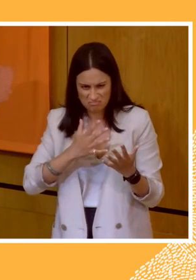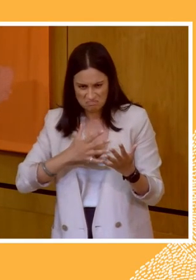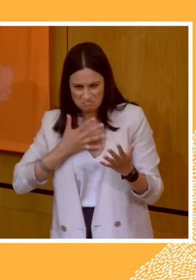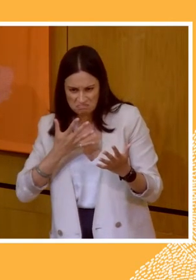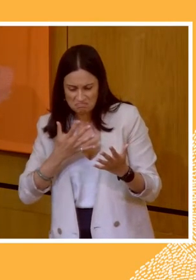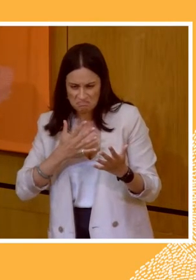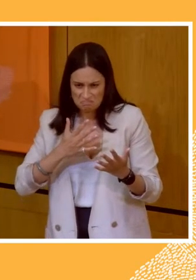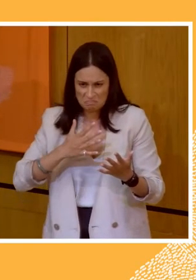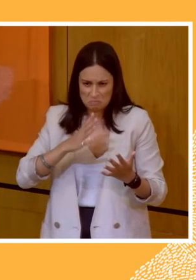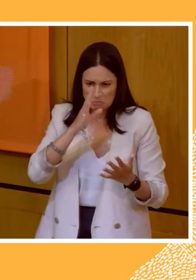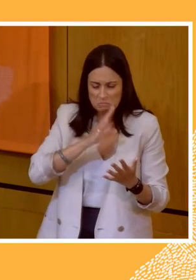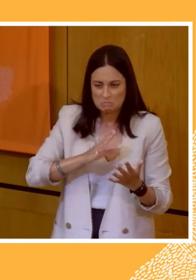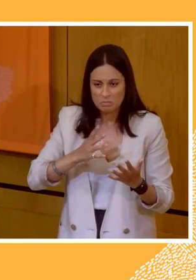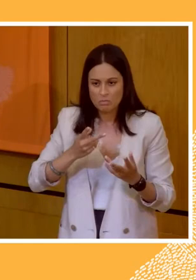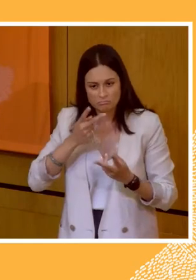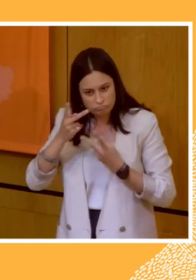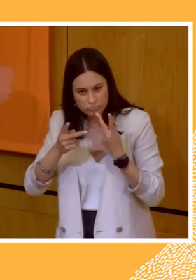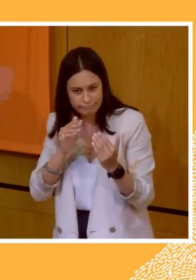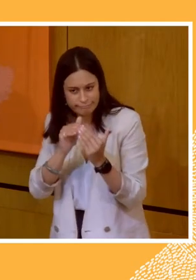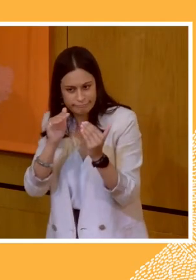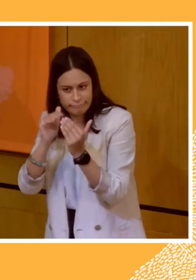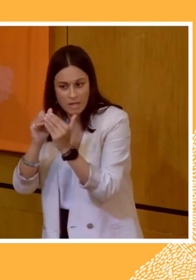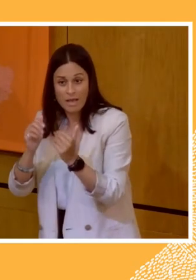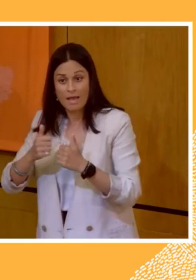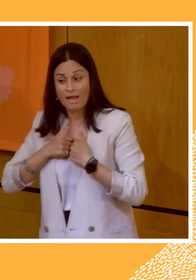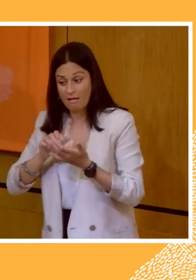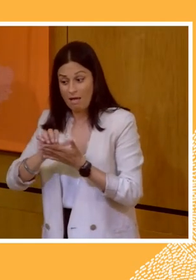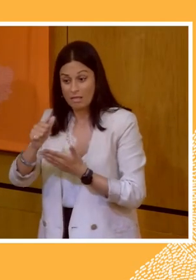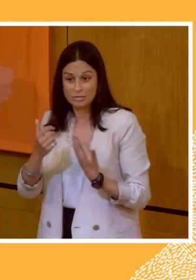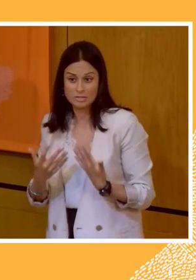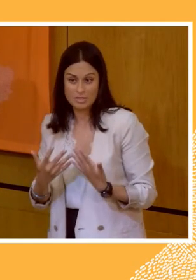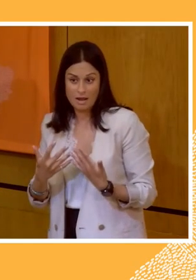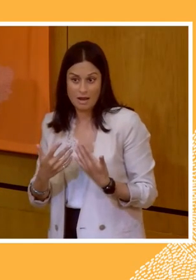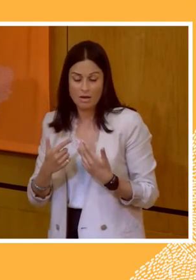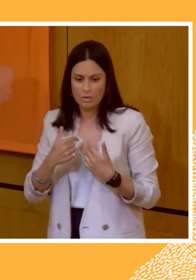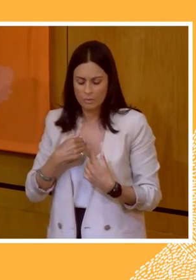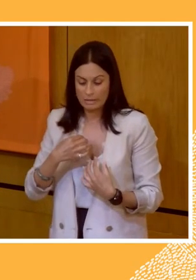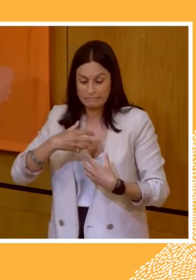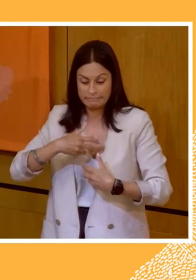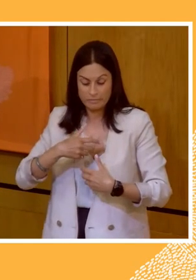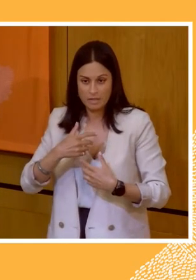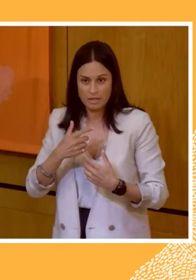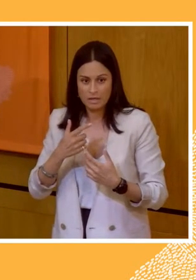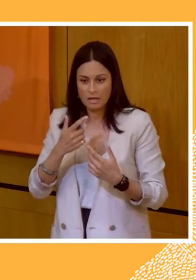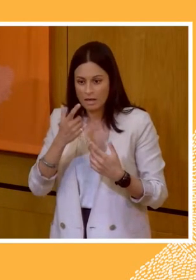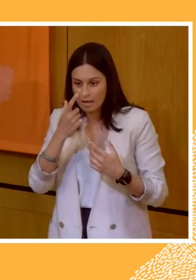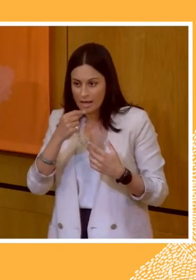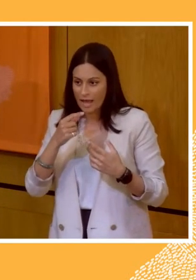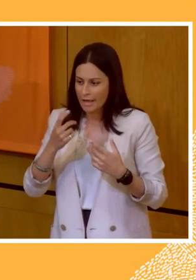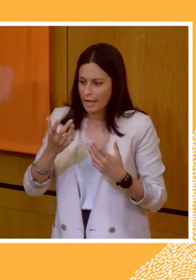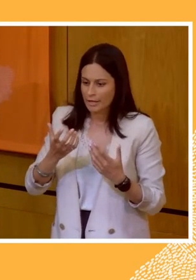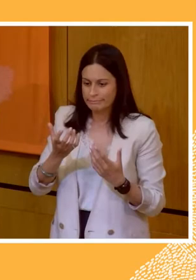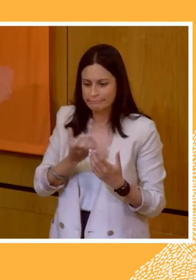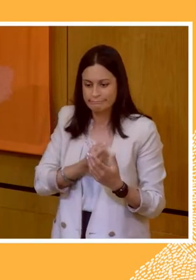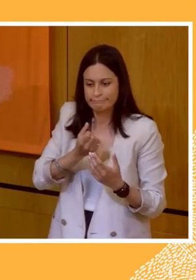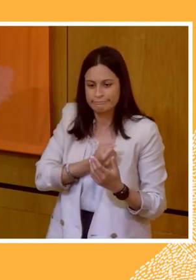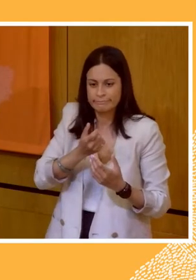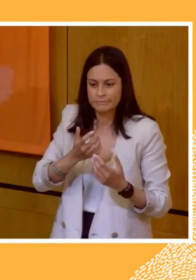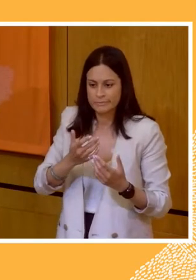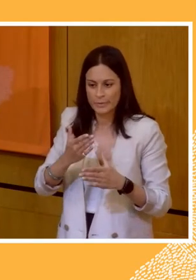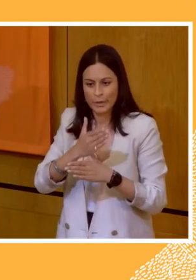And now that it is part of our culture, one of the ways we do to earn a living. It is to perform